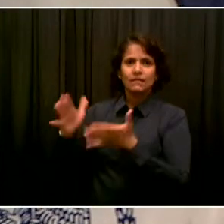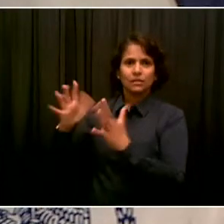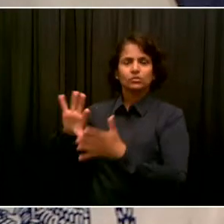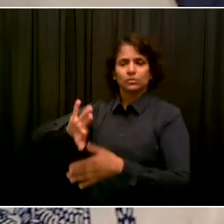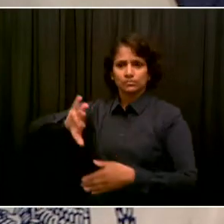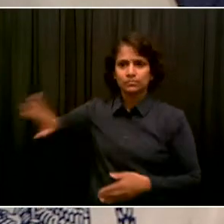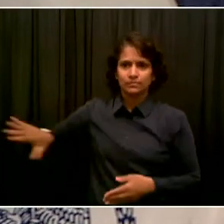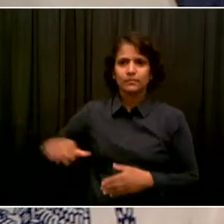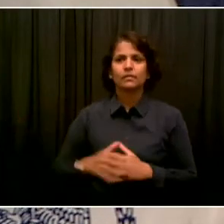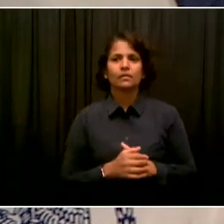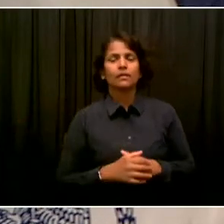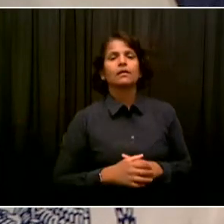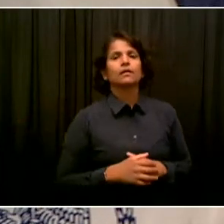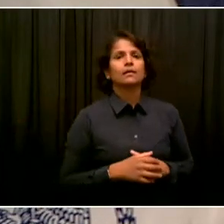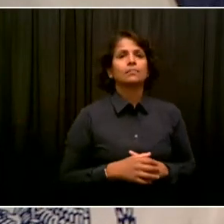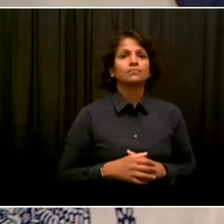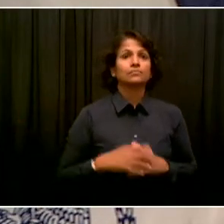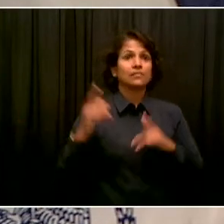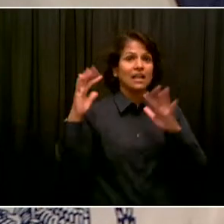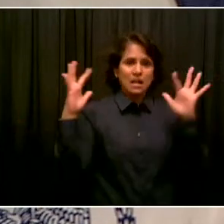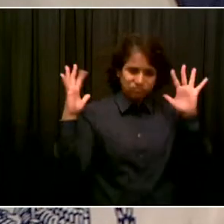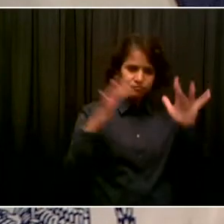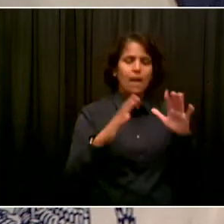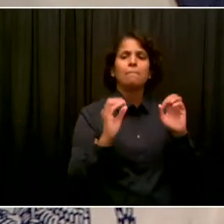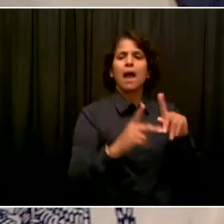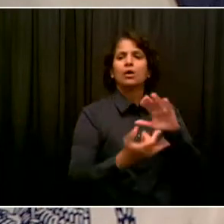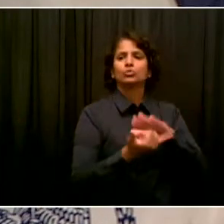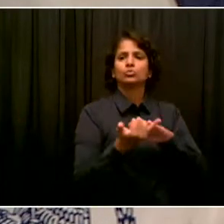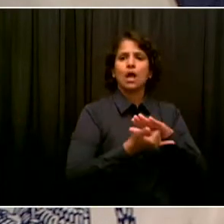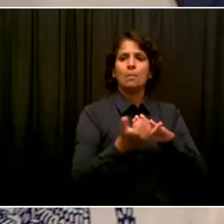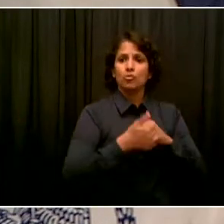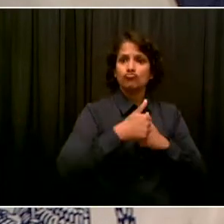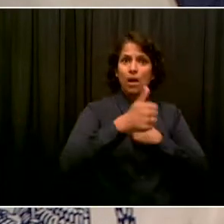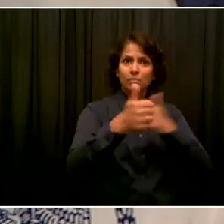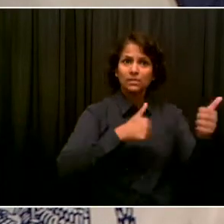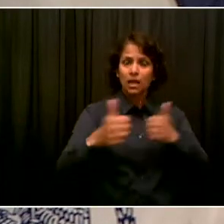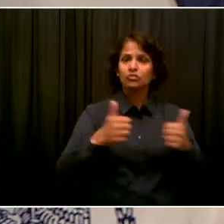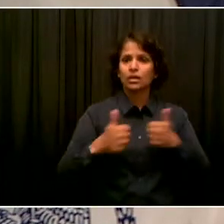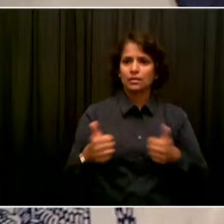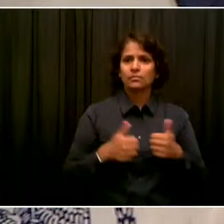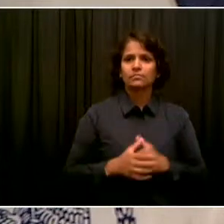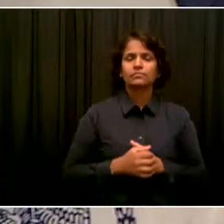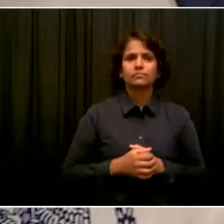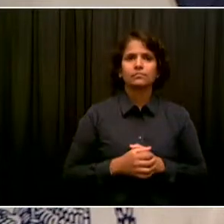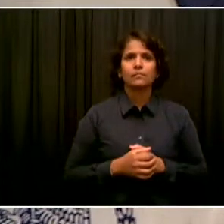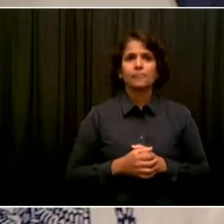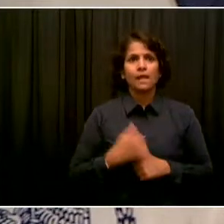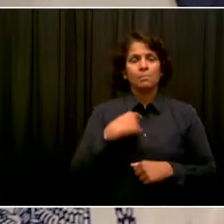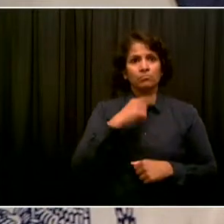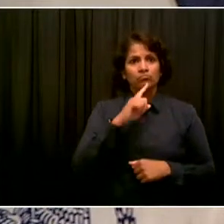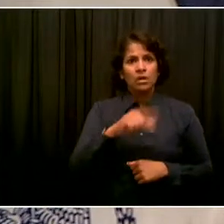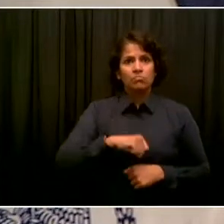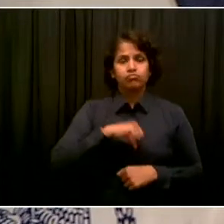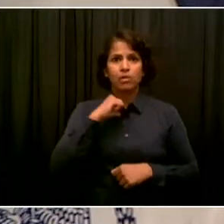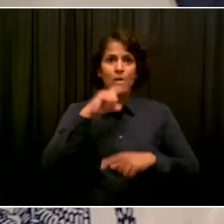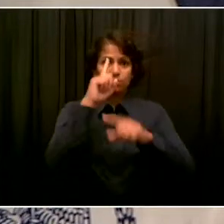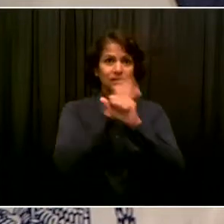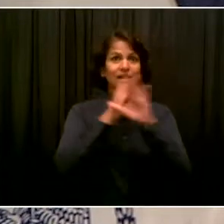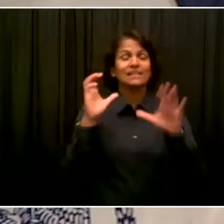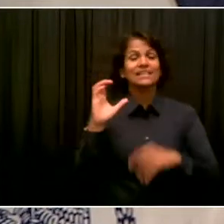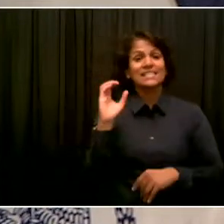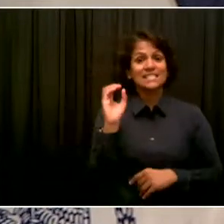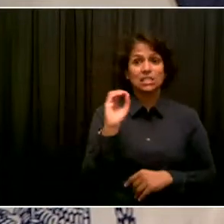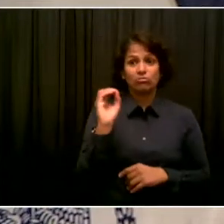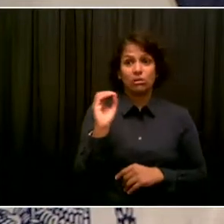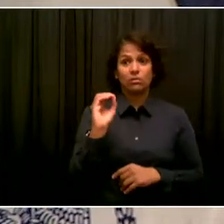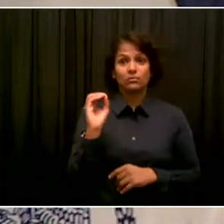of Vision Zero. But what I'm proud of is it is the right model. It has changed the entire discussion, the mindset. It's changed the behavior of